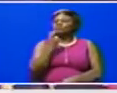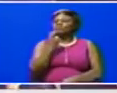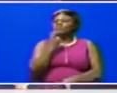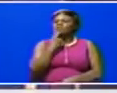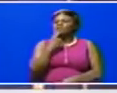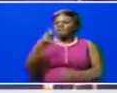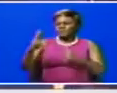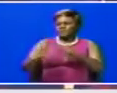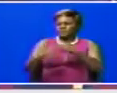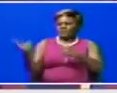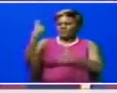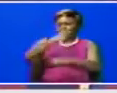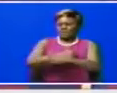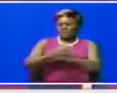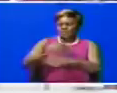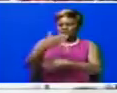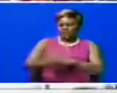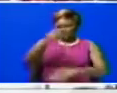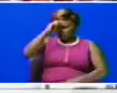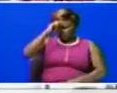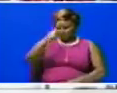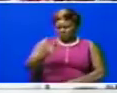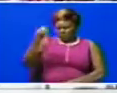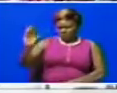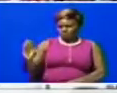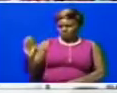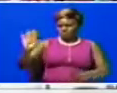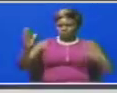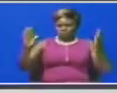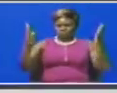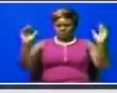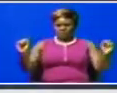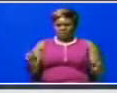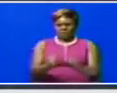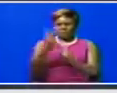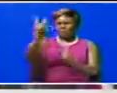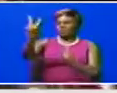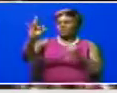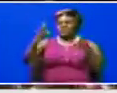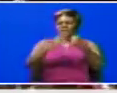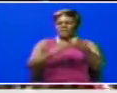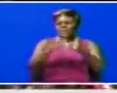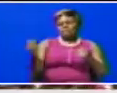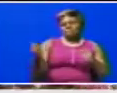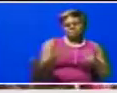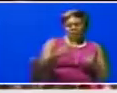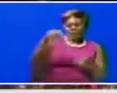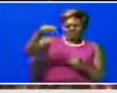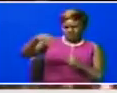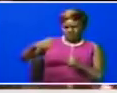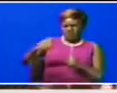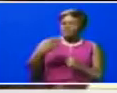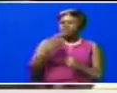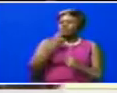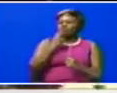following 7 days of the Supreme Court verdict. The swearing ceremony is set to be held on the 28th of this month, which will be Tuesday